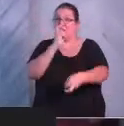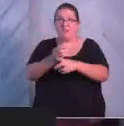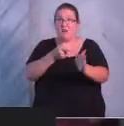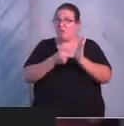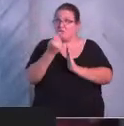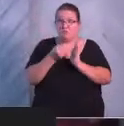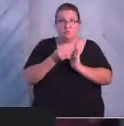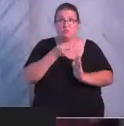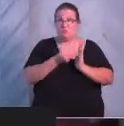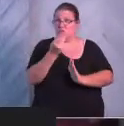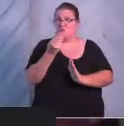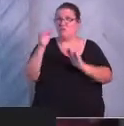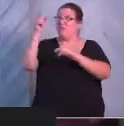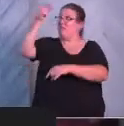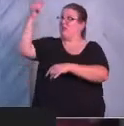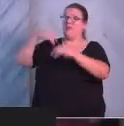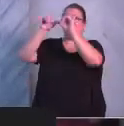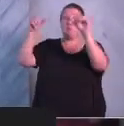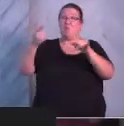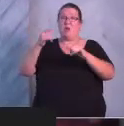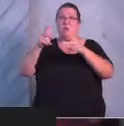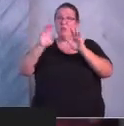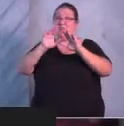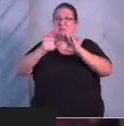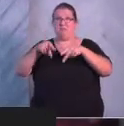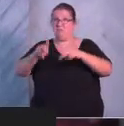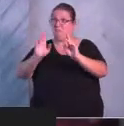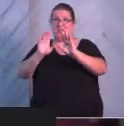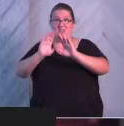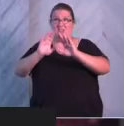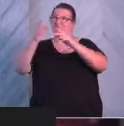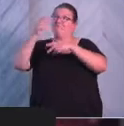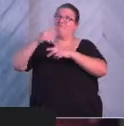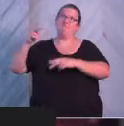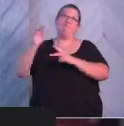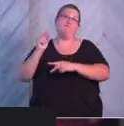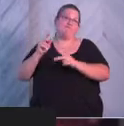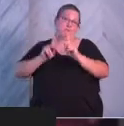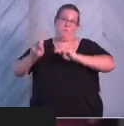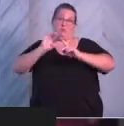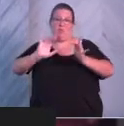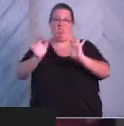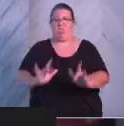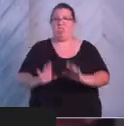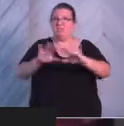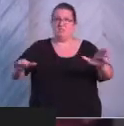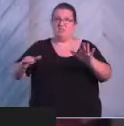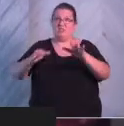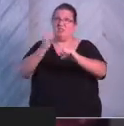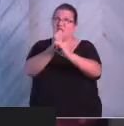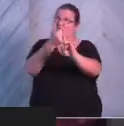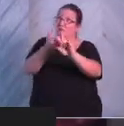had a system where we allowed pedophiles to rape children in an institution which was run by government. And this is